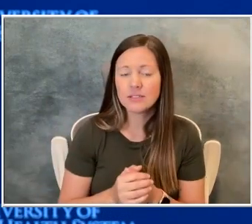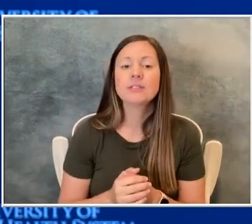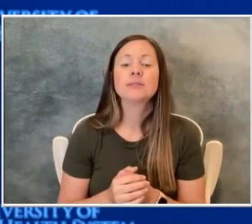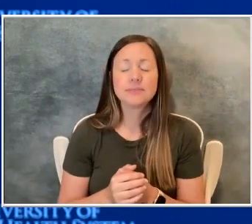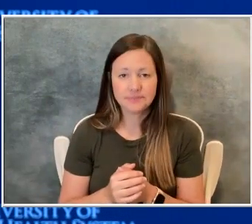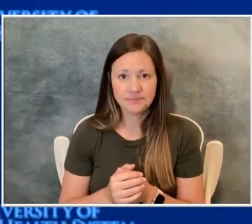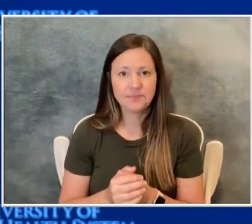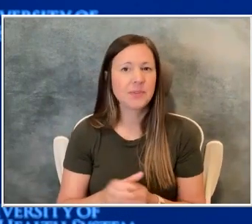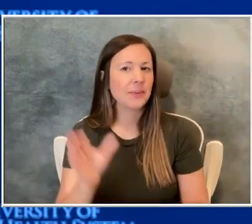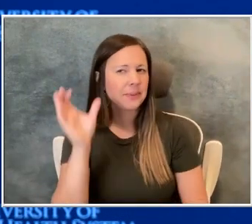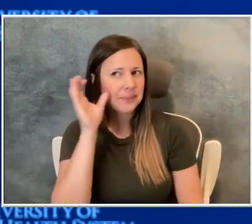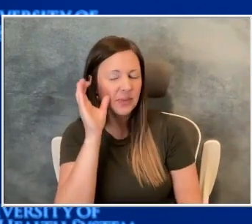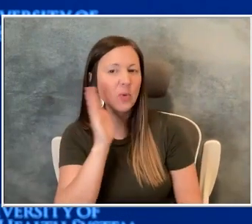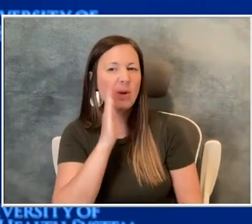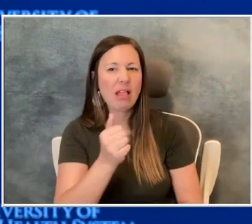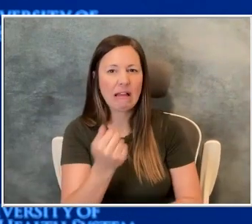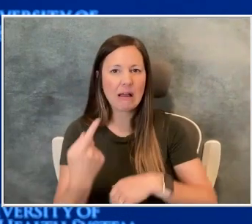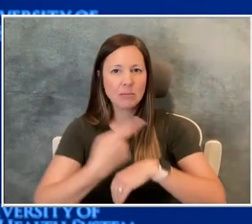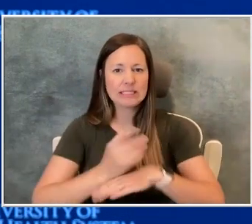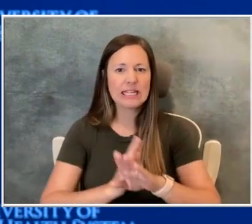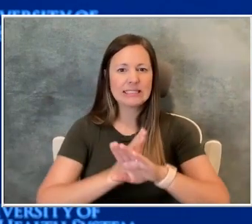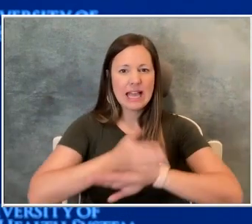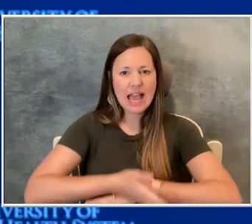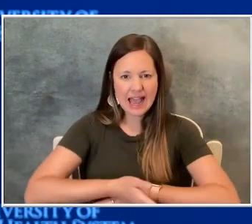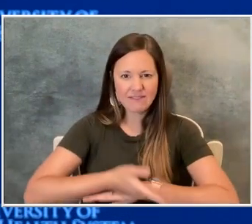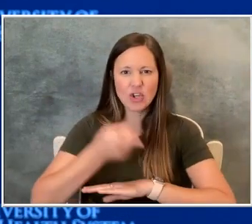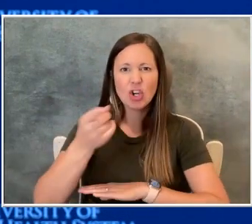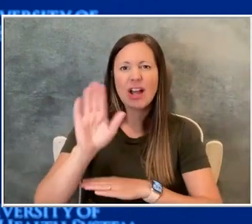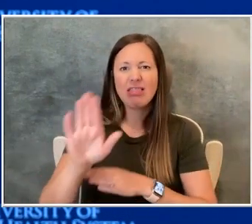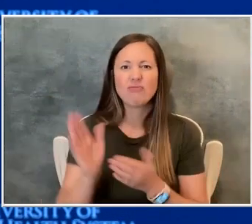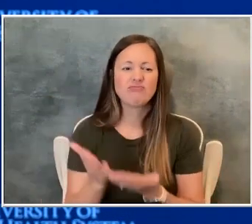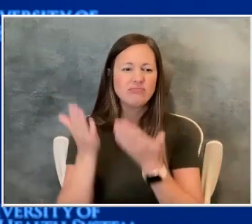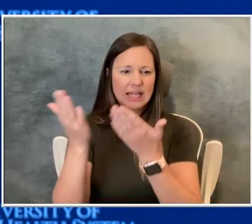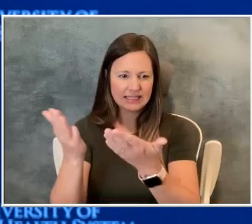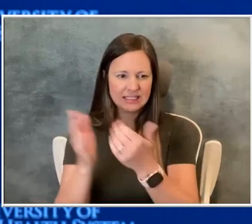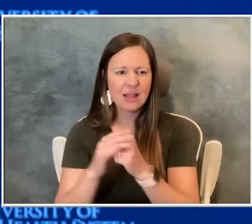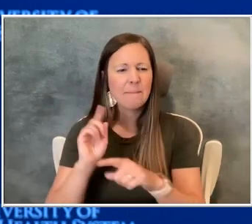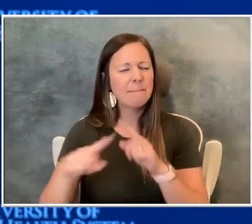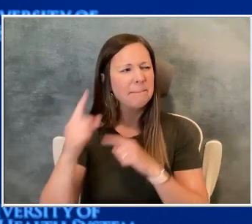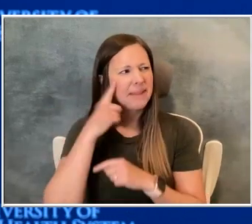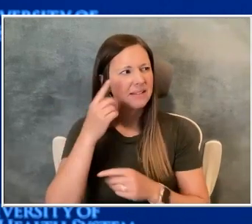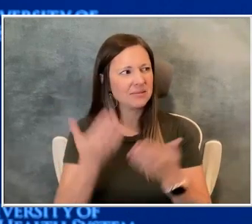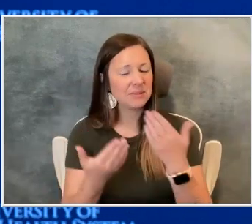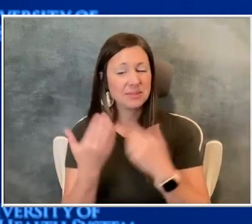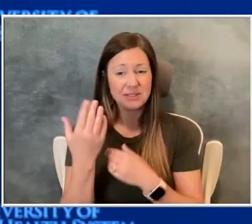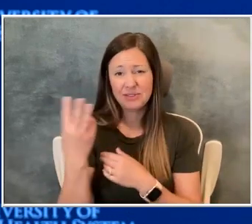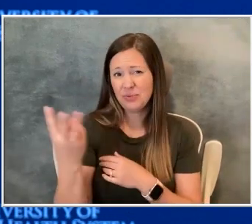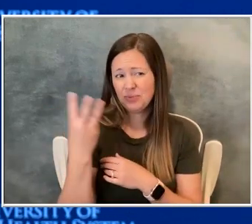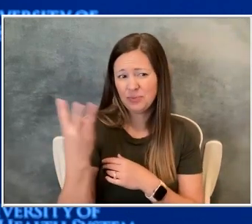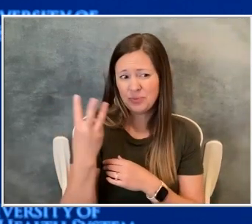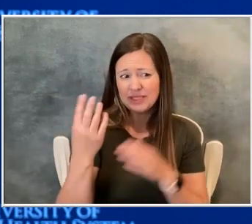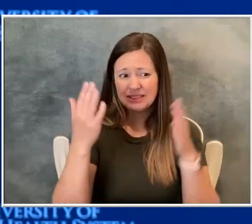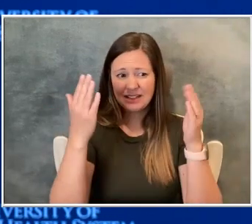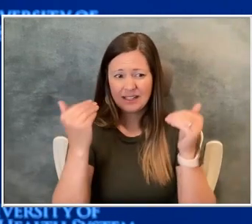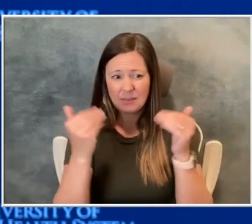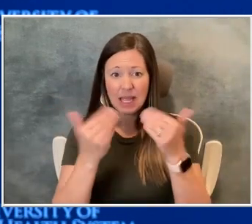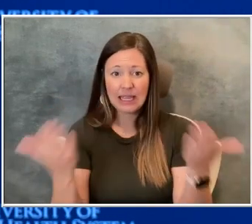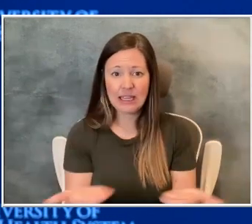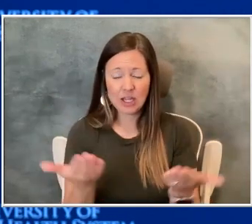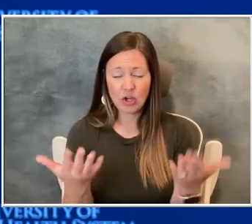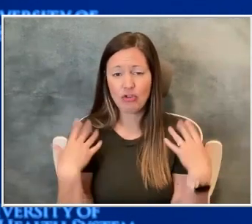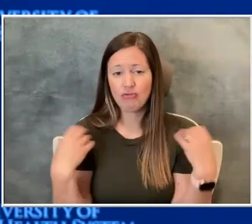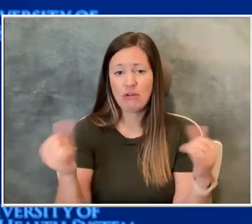days after the ACIP made their recommendations, what I think it was Wednesday. Expecting here at the health system